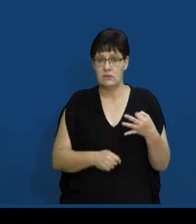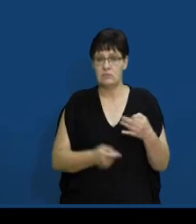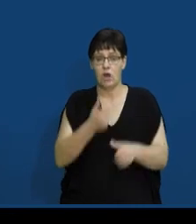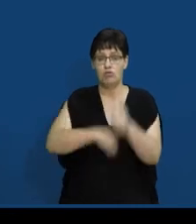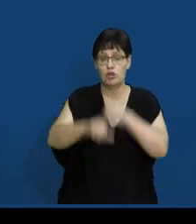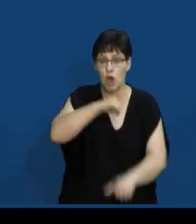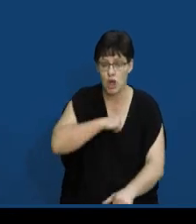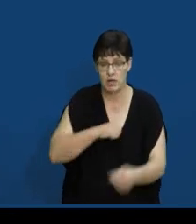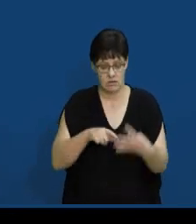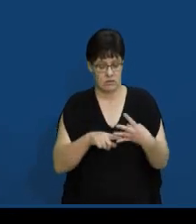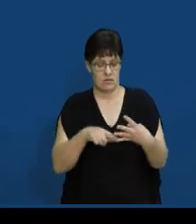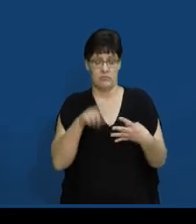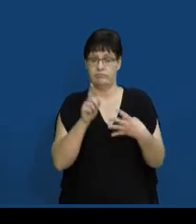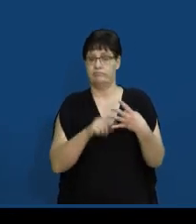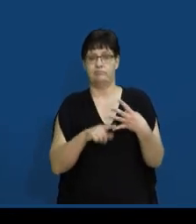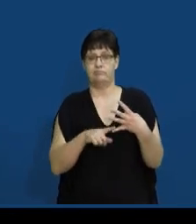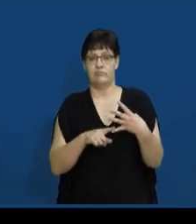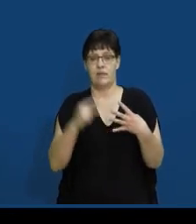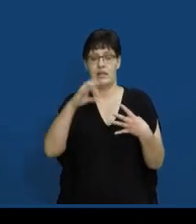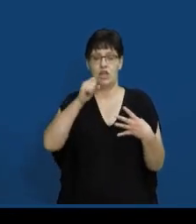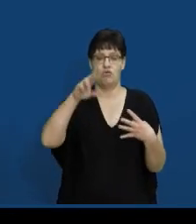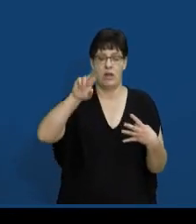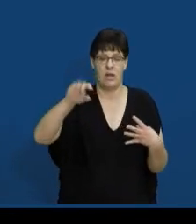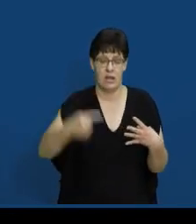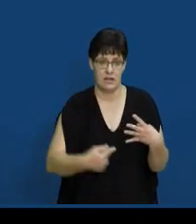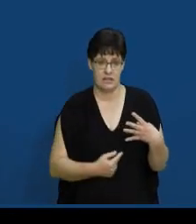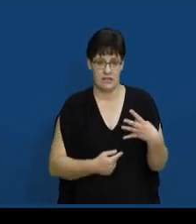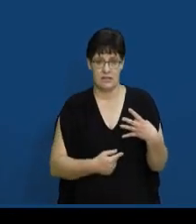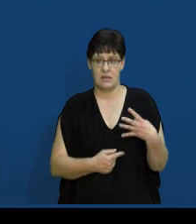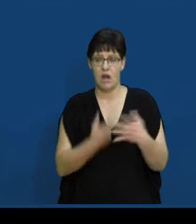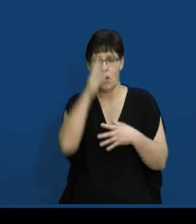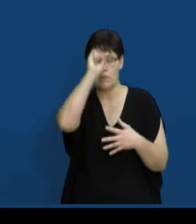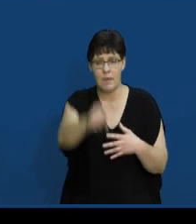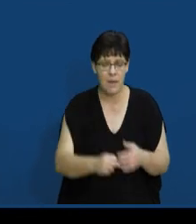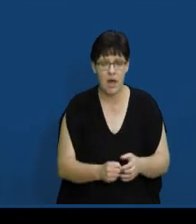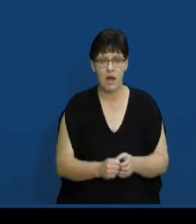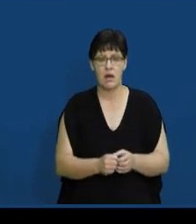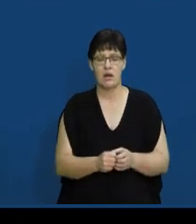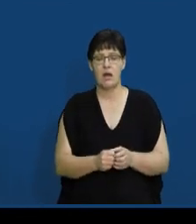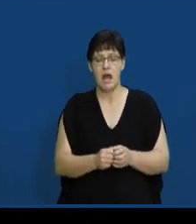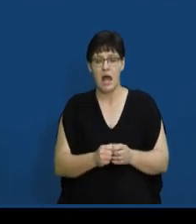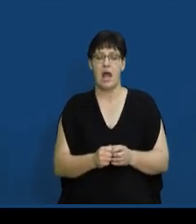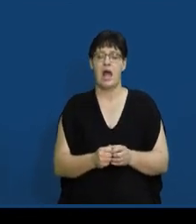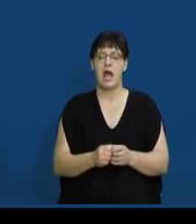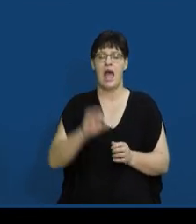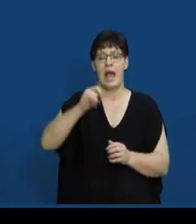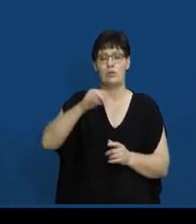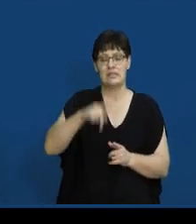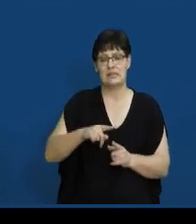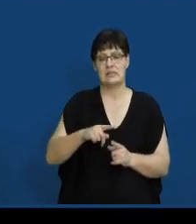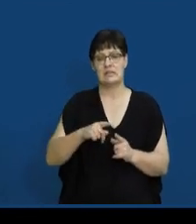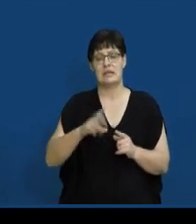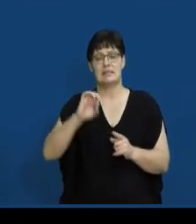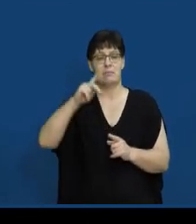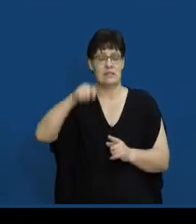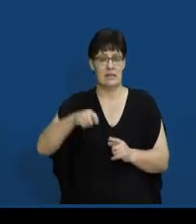return. Remember the gearing indicators. Remember your debt equity ratio. And yes,